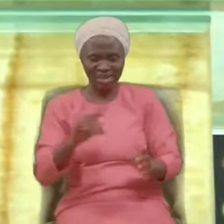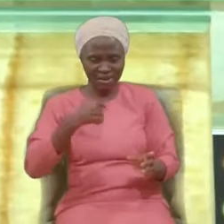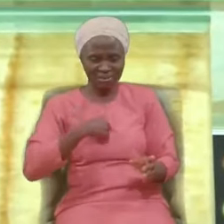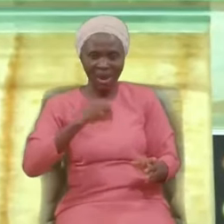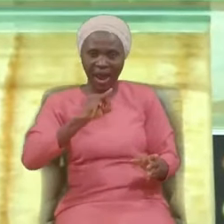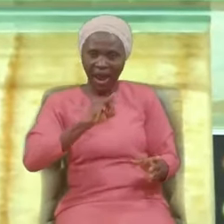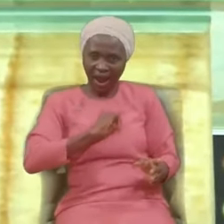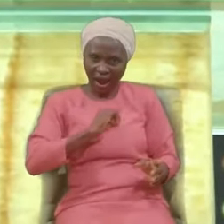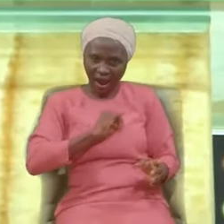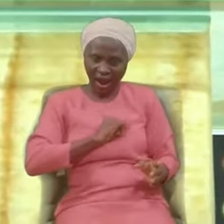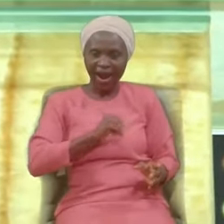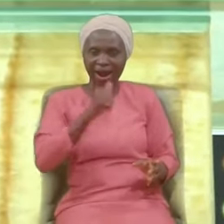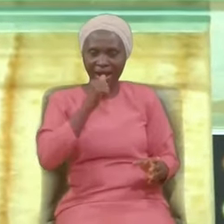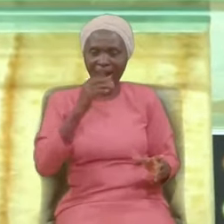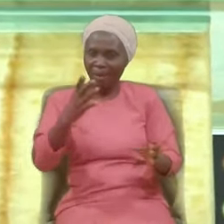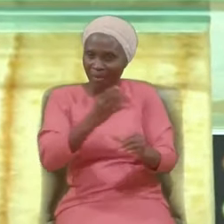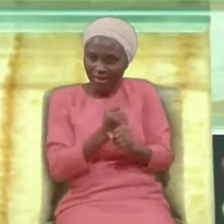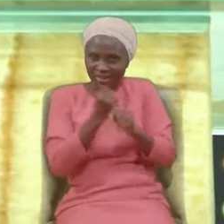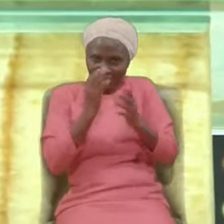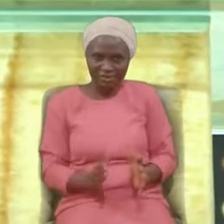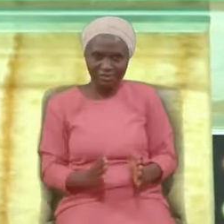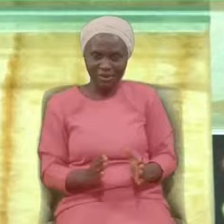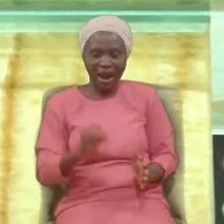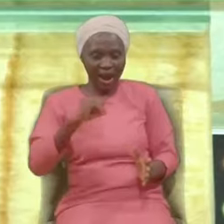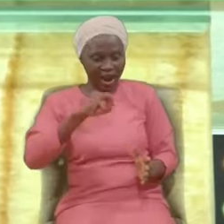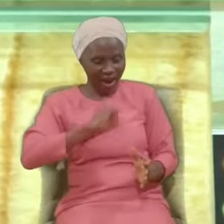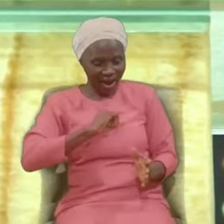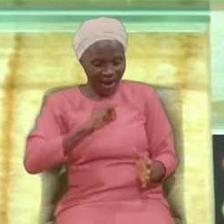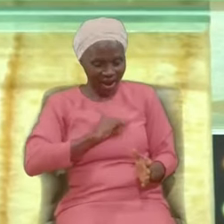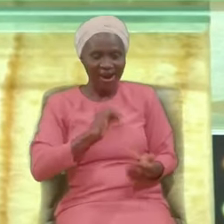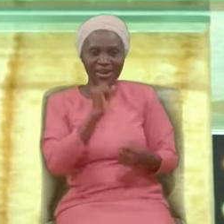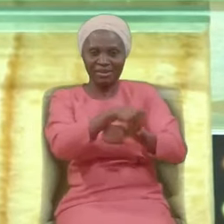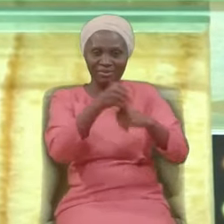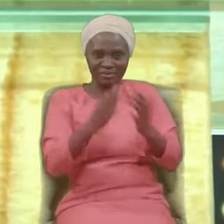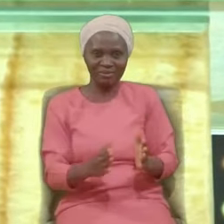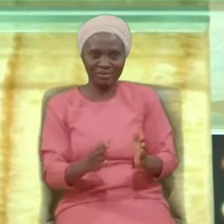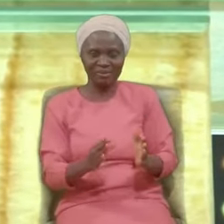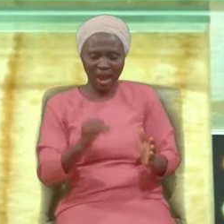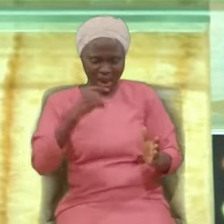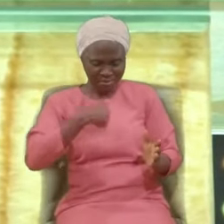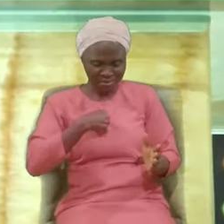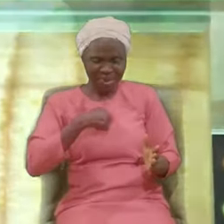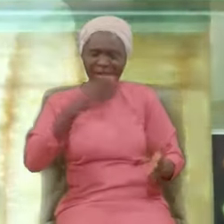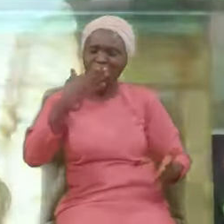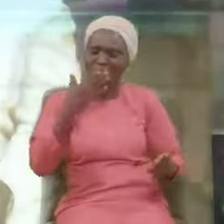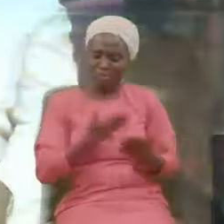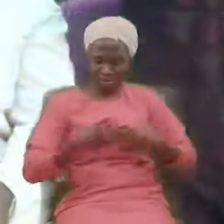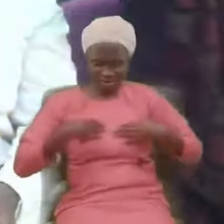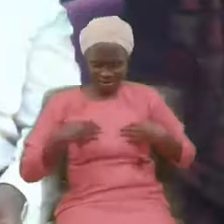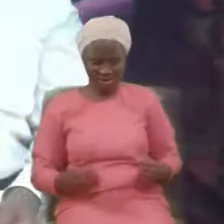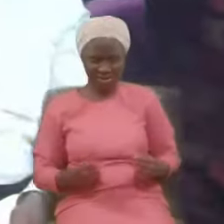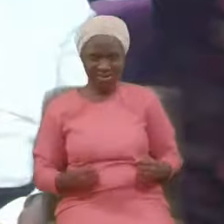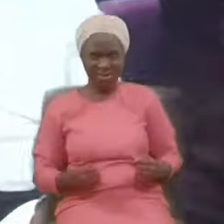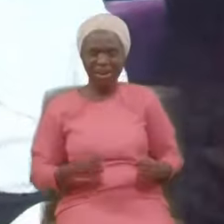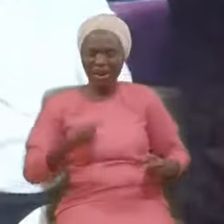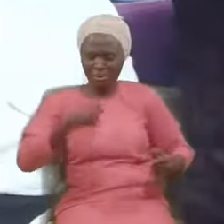I'm a conqueror tonight. I am well. I am healed.